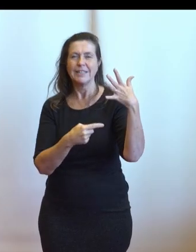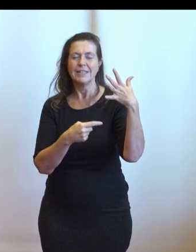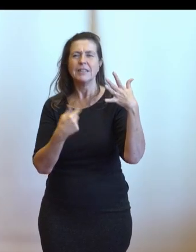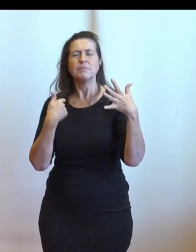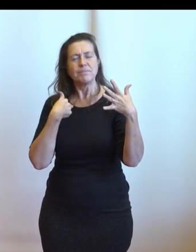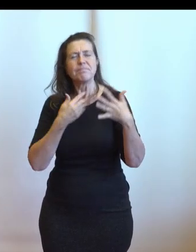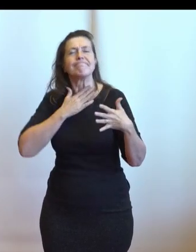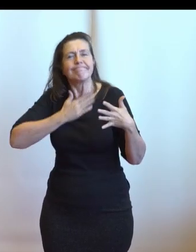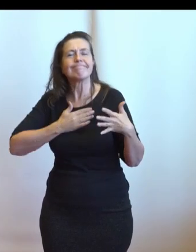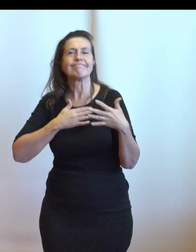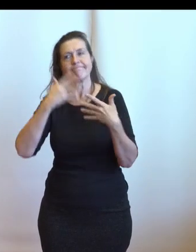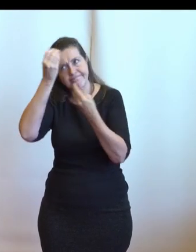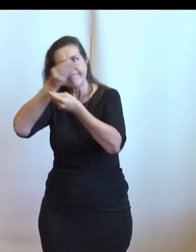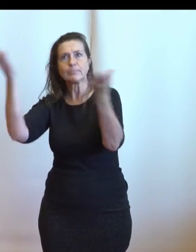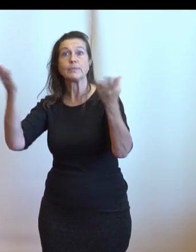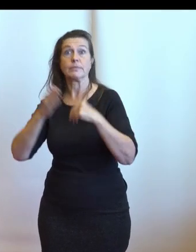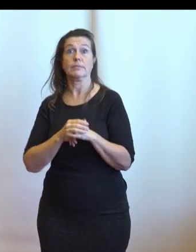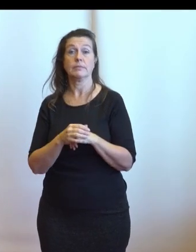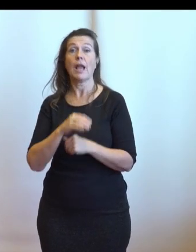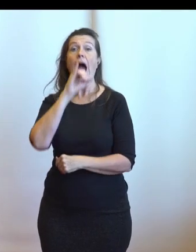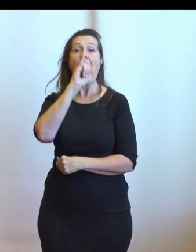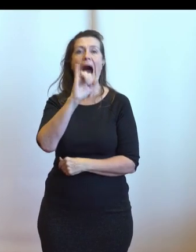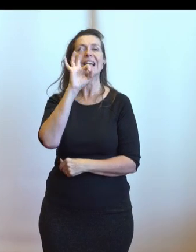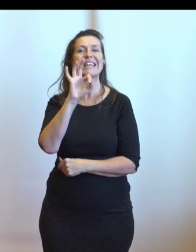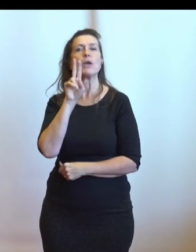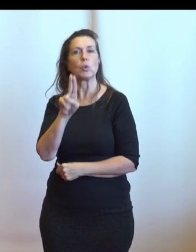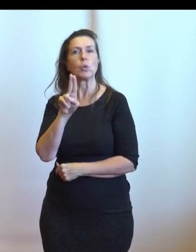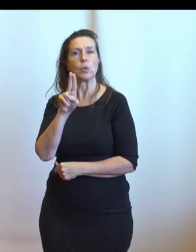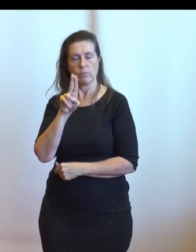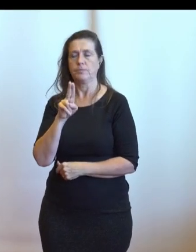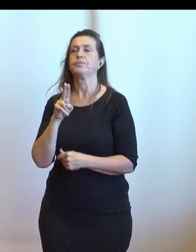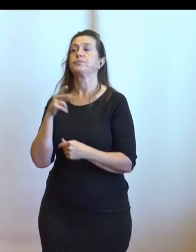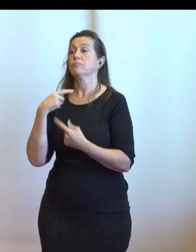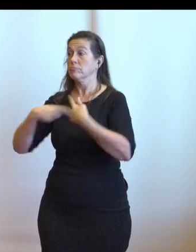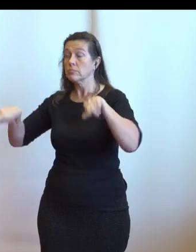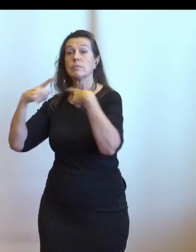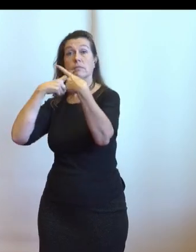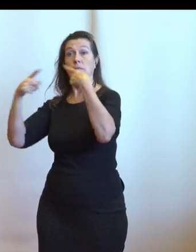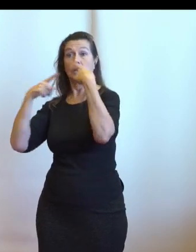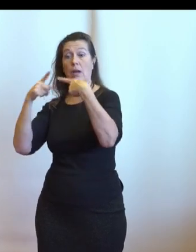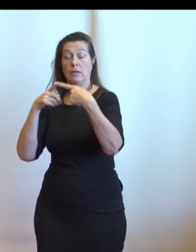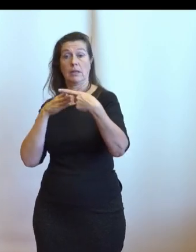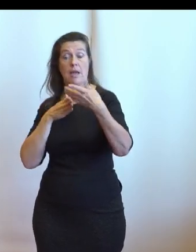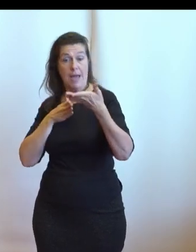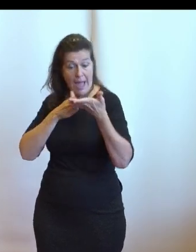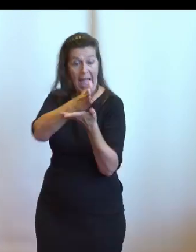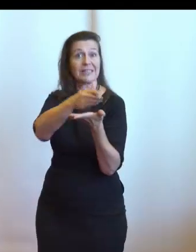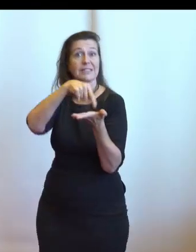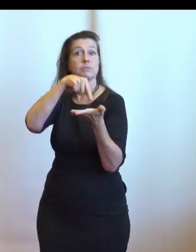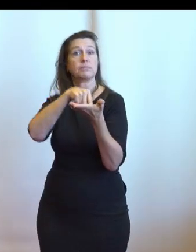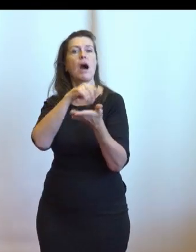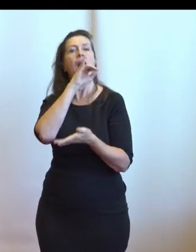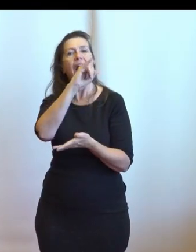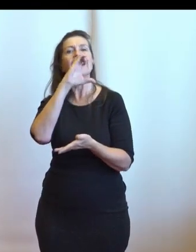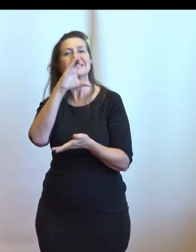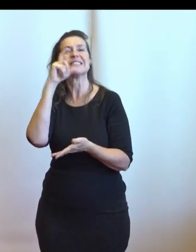just want to let you know that actually in ITU, when we are talking about accessible ICT, we